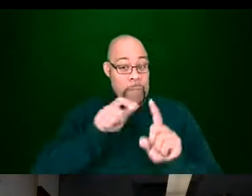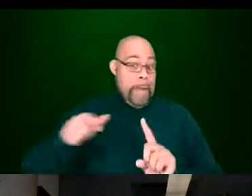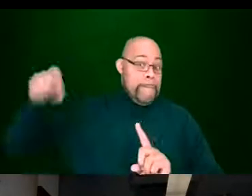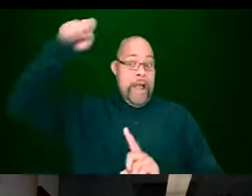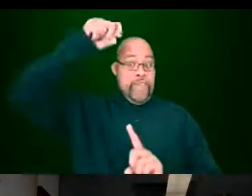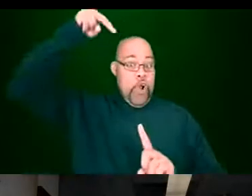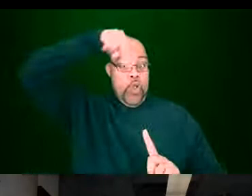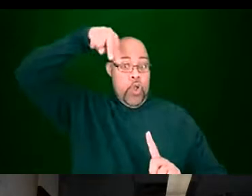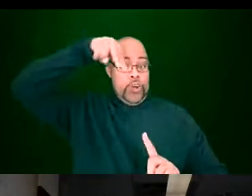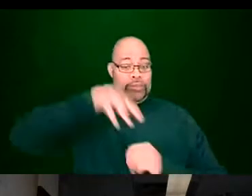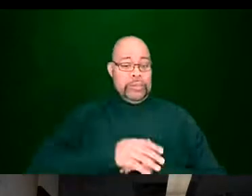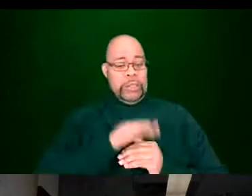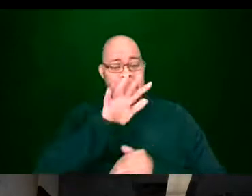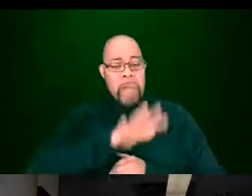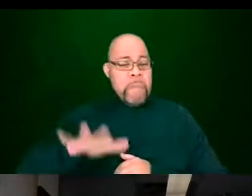above,